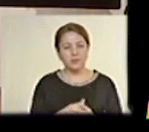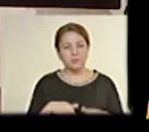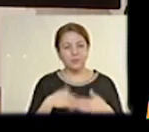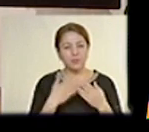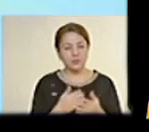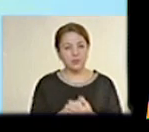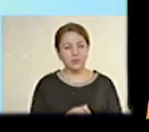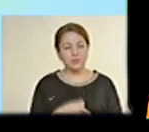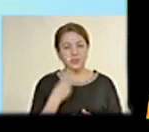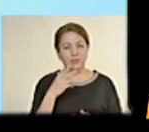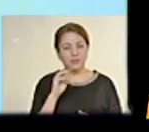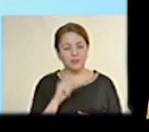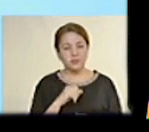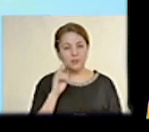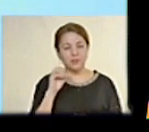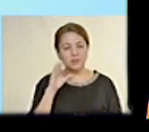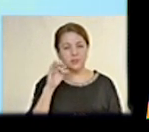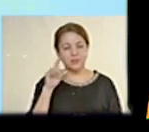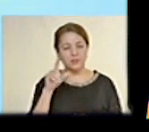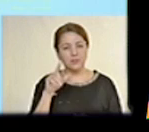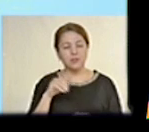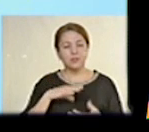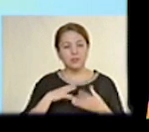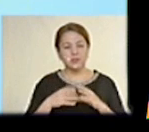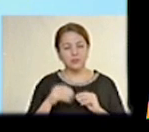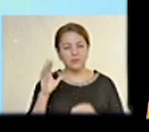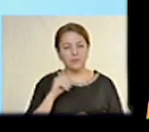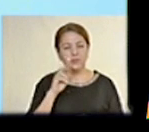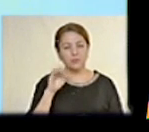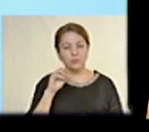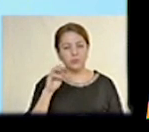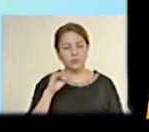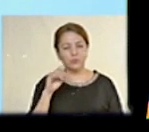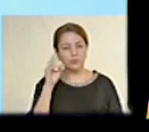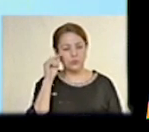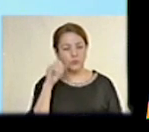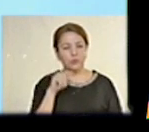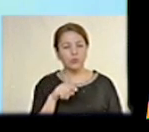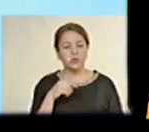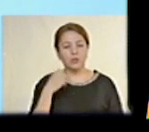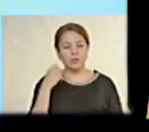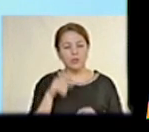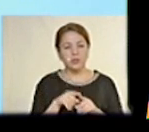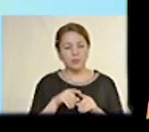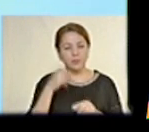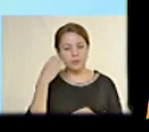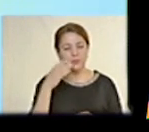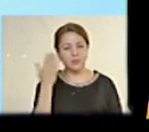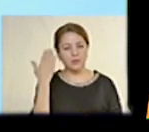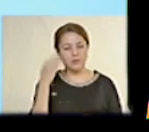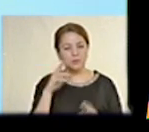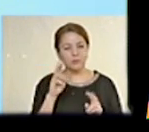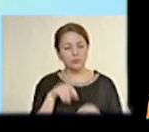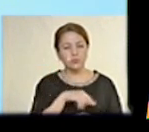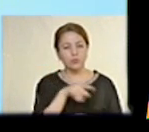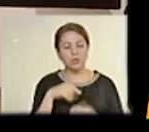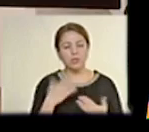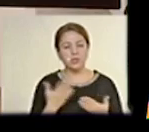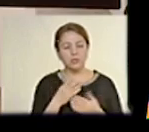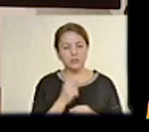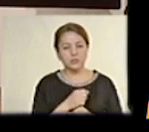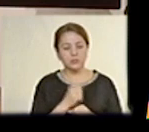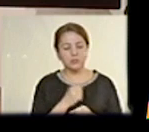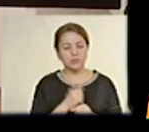Berilgan 2 ta kasrlar yig'indisi va butun son. Buni ham bilamizki, avvalgi mavzularda ularni qanday